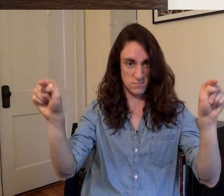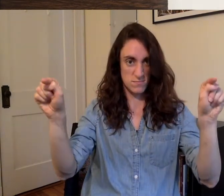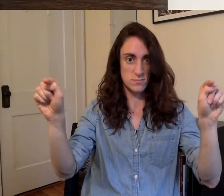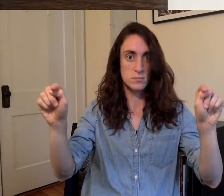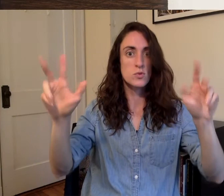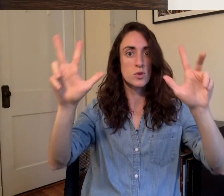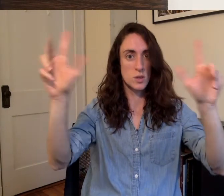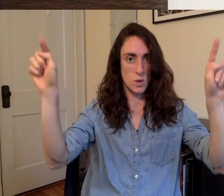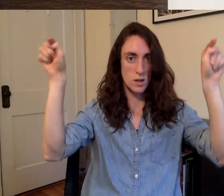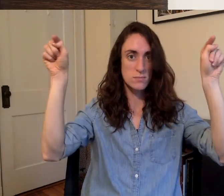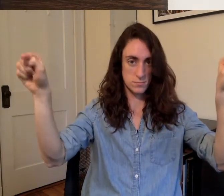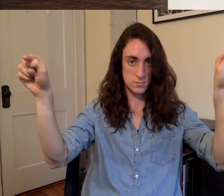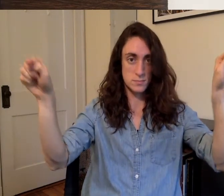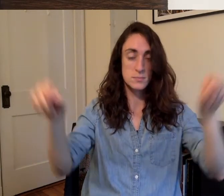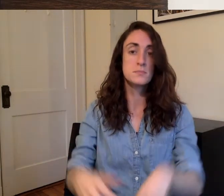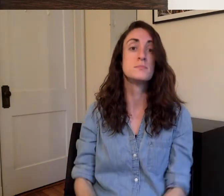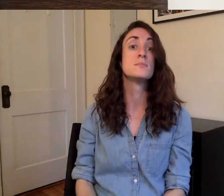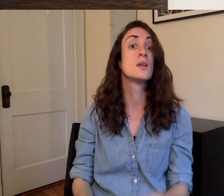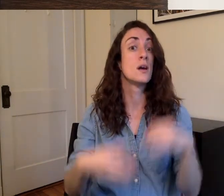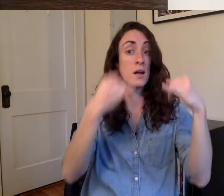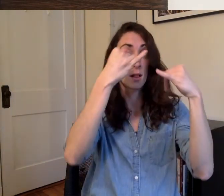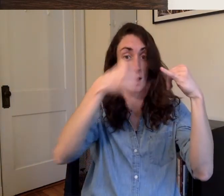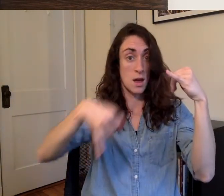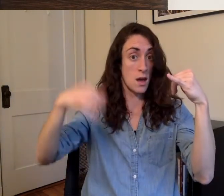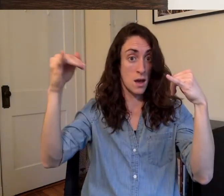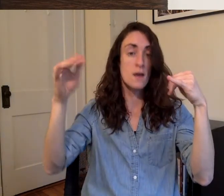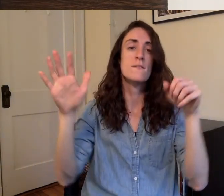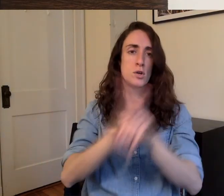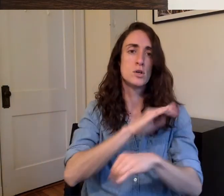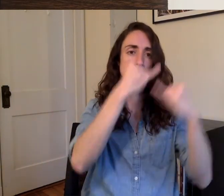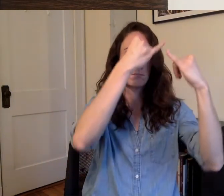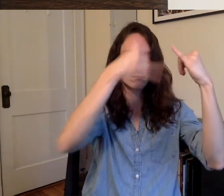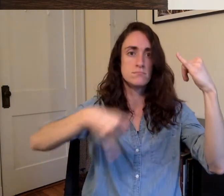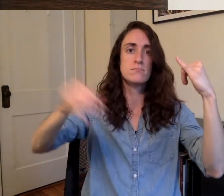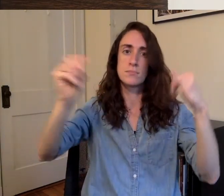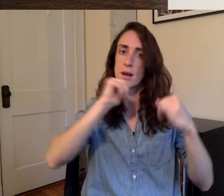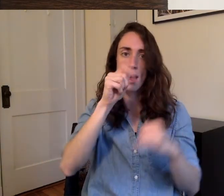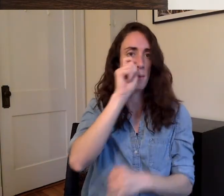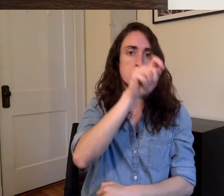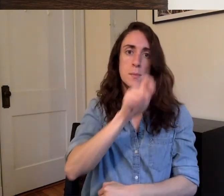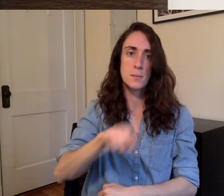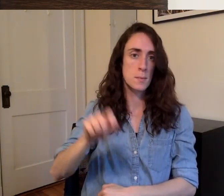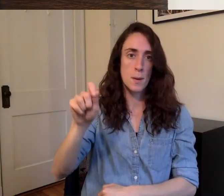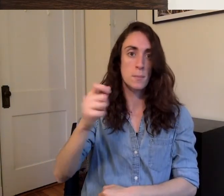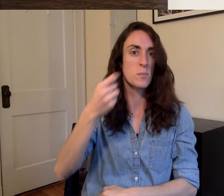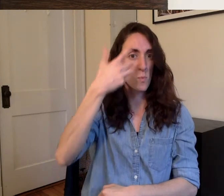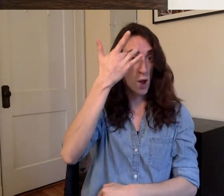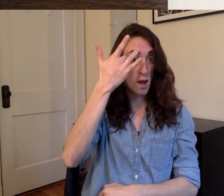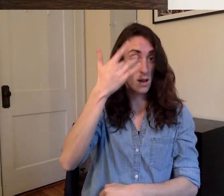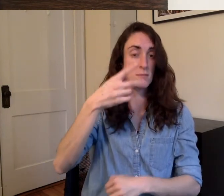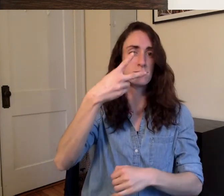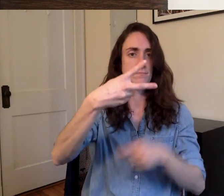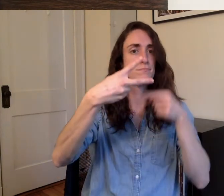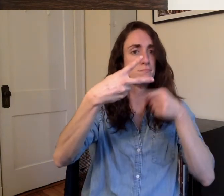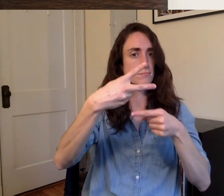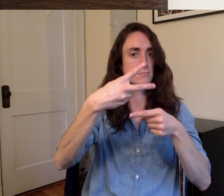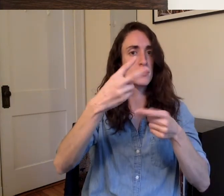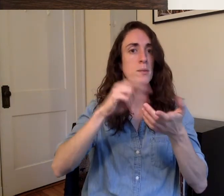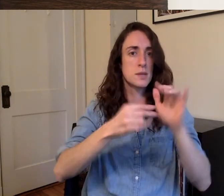more points using that. And then we'll draw a solid line because we've got that less than or equal to symbol.